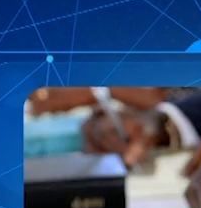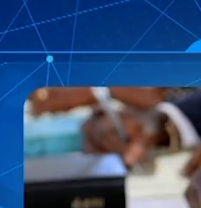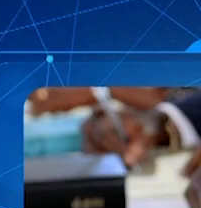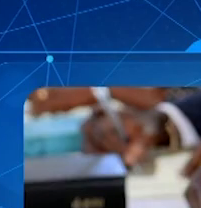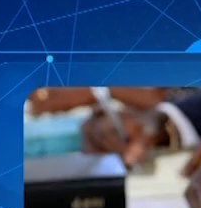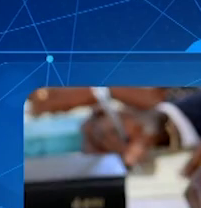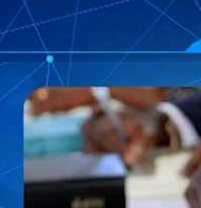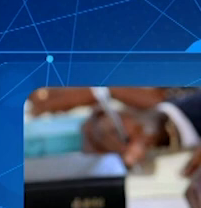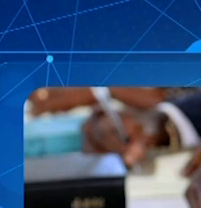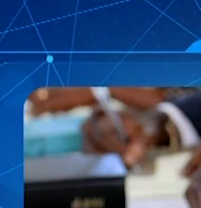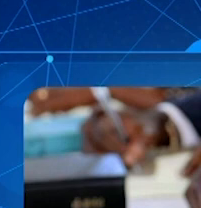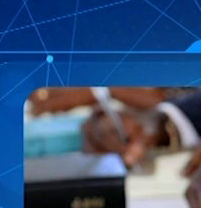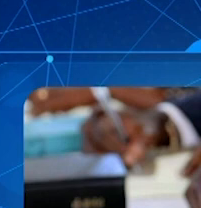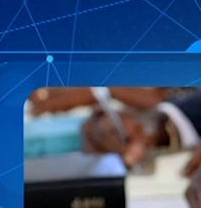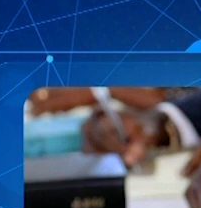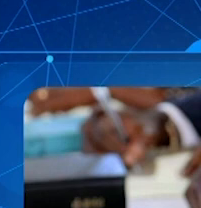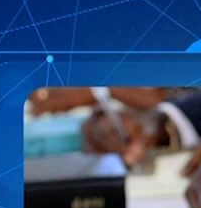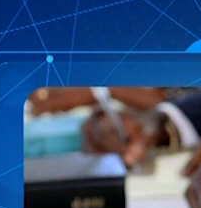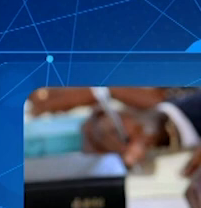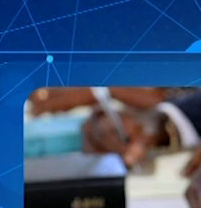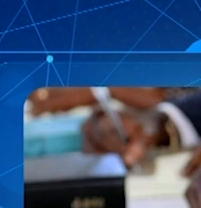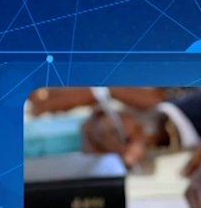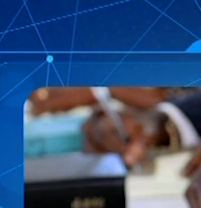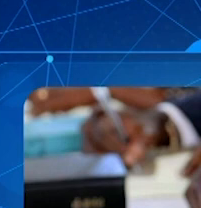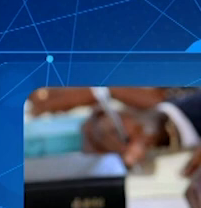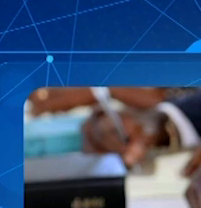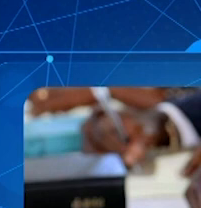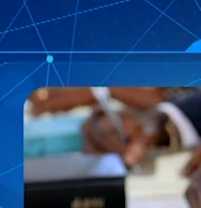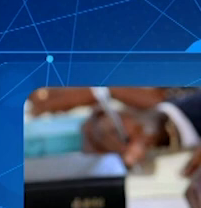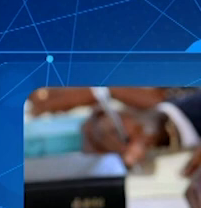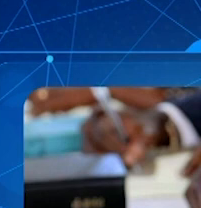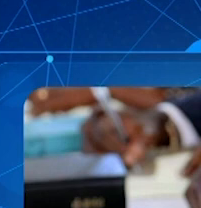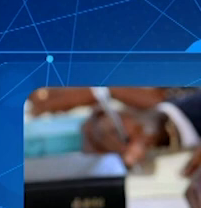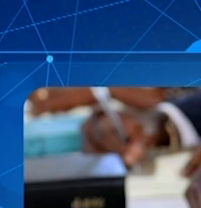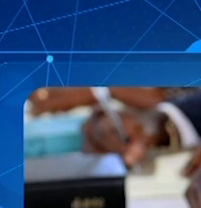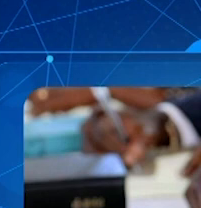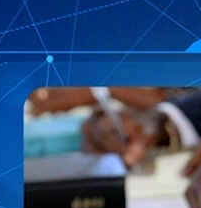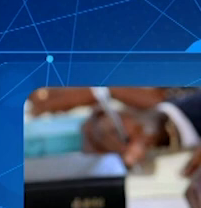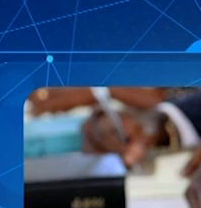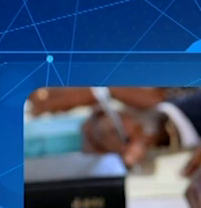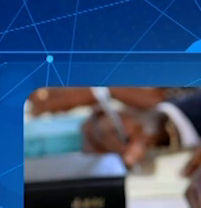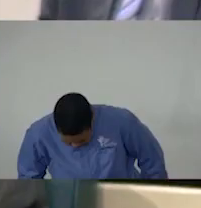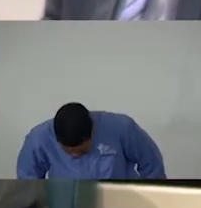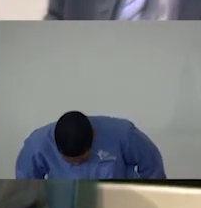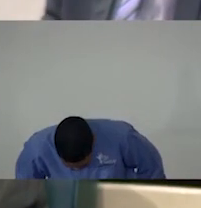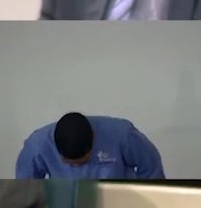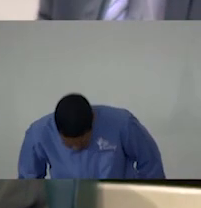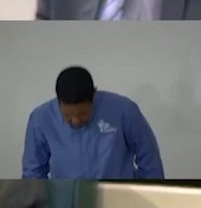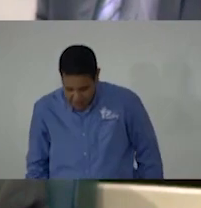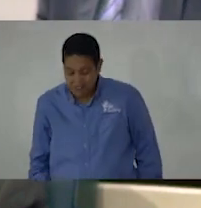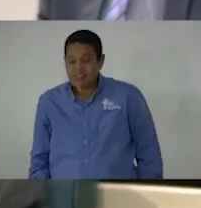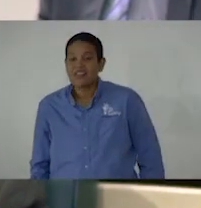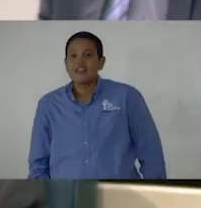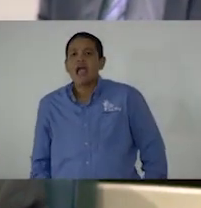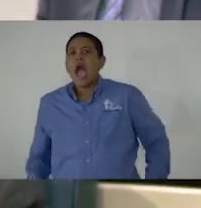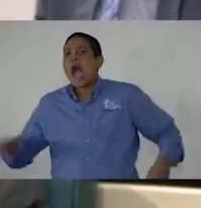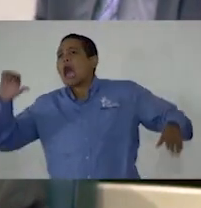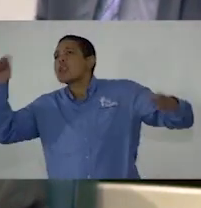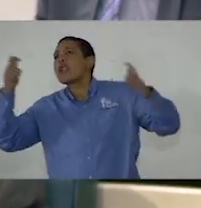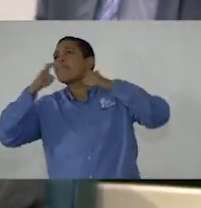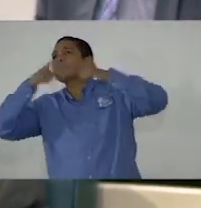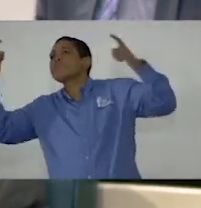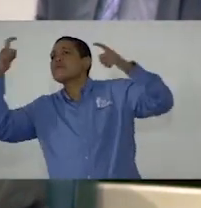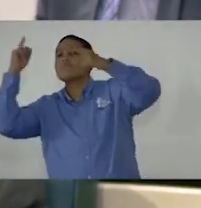on the rear of the card, there will be a designation that says JP. There is another big